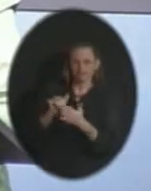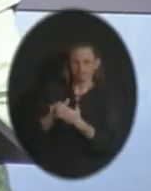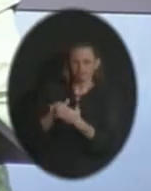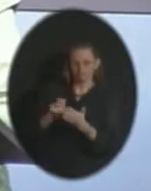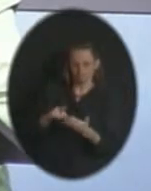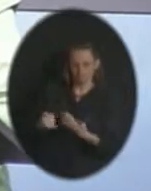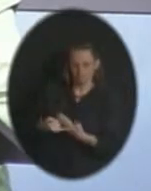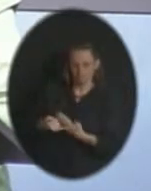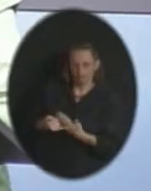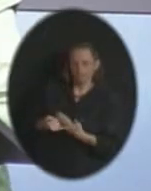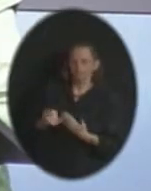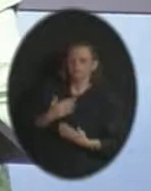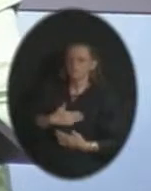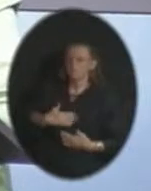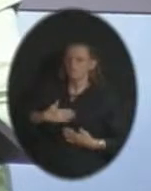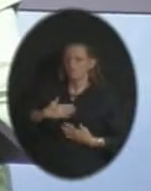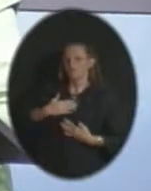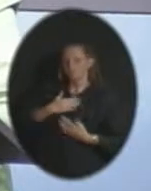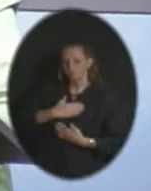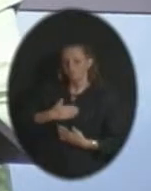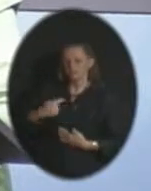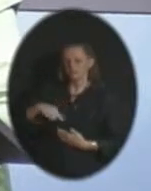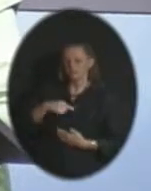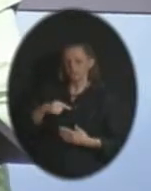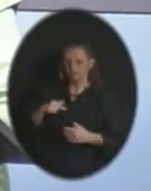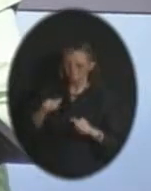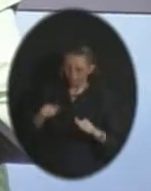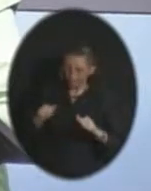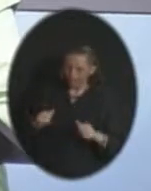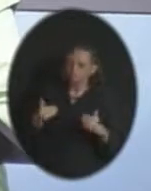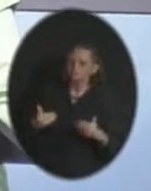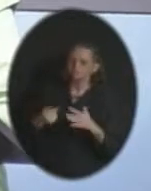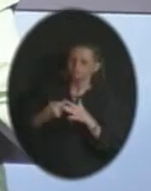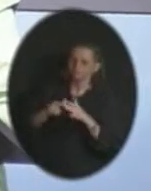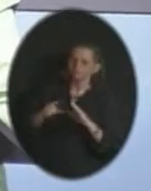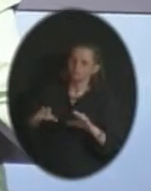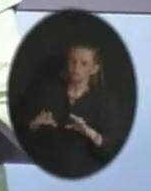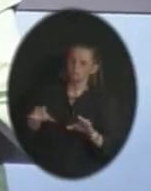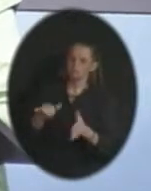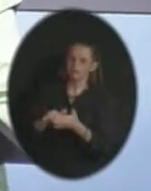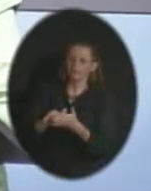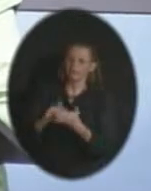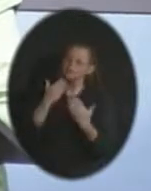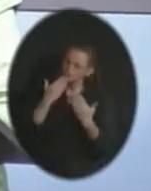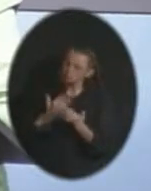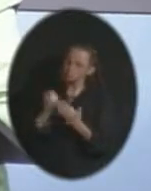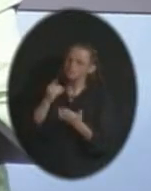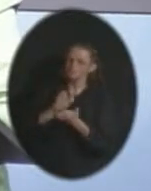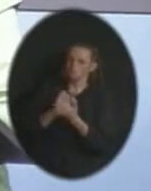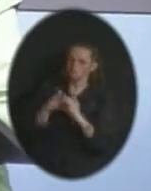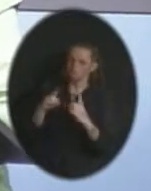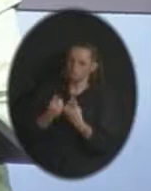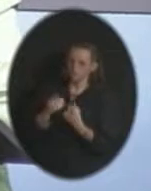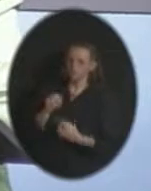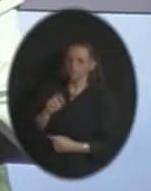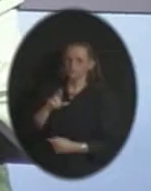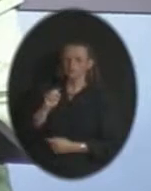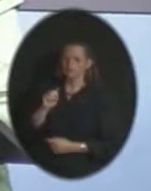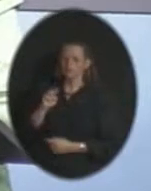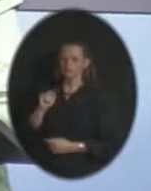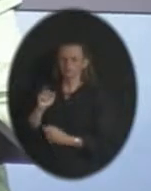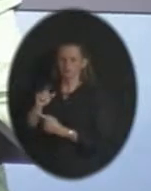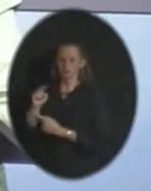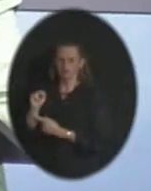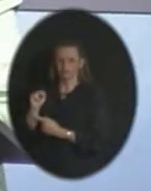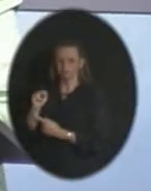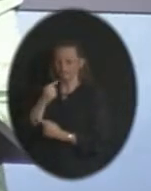and I'm so pleased that we've been able to implement that. I think it's been good for our school district, and as Mrs. Martin mentioned, been a great supporter of the arts, and I'm